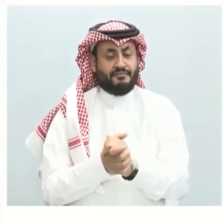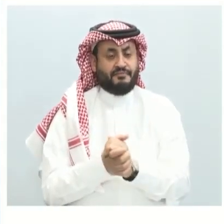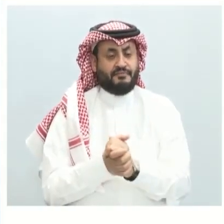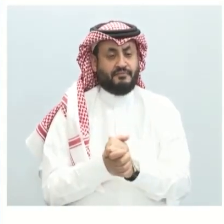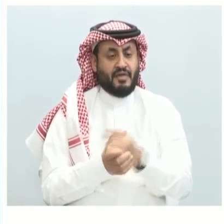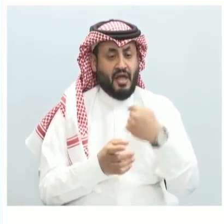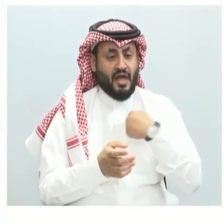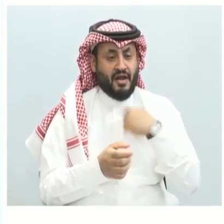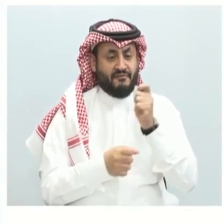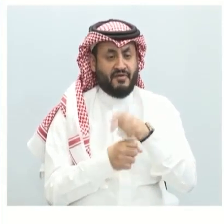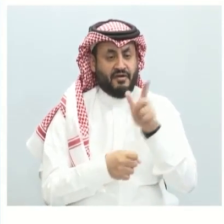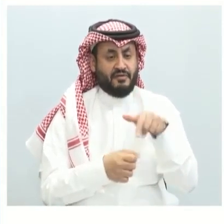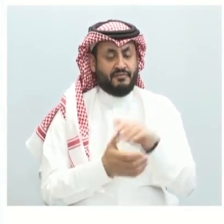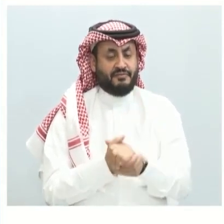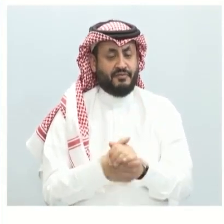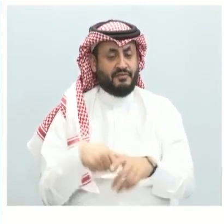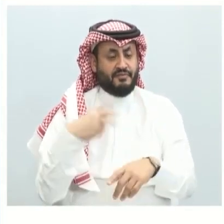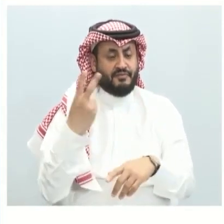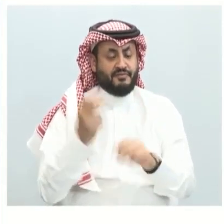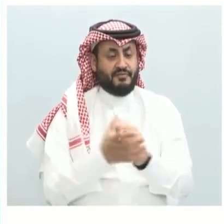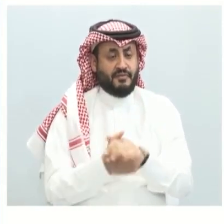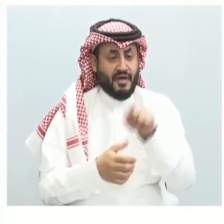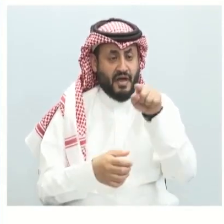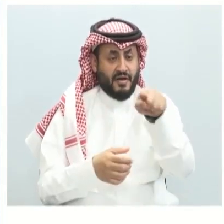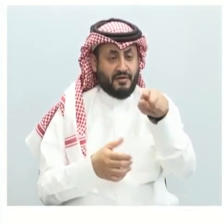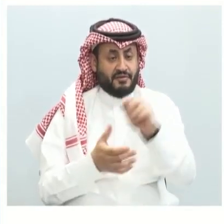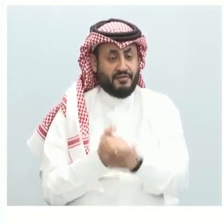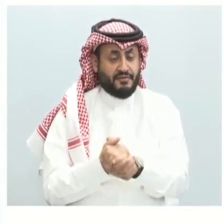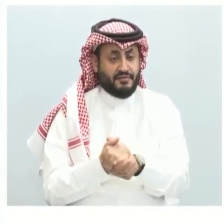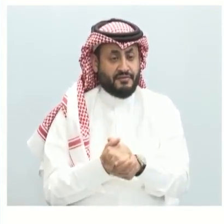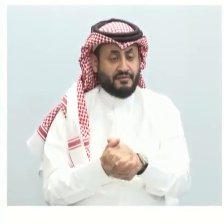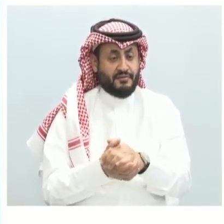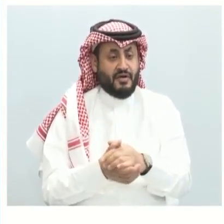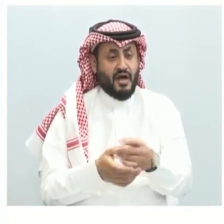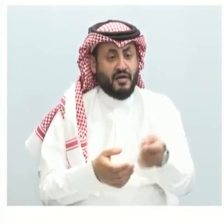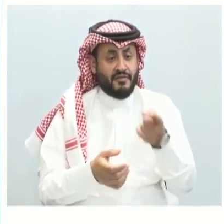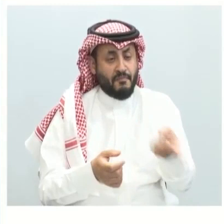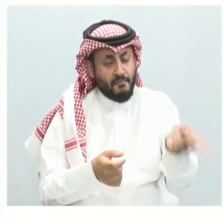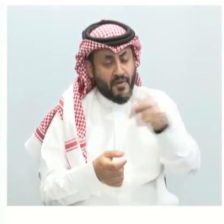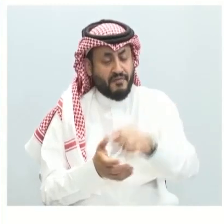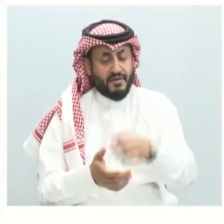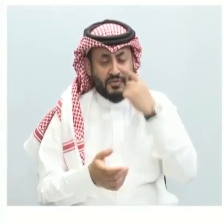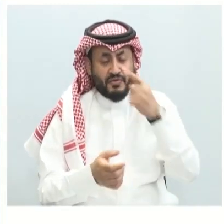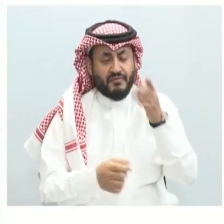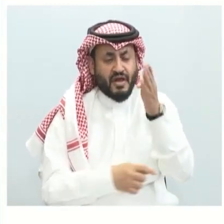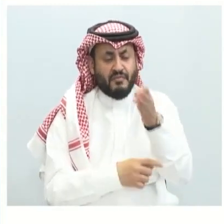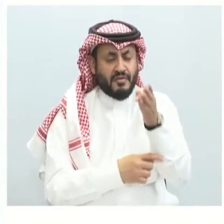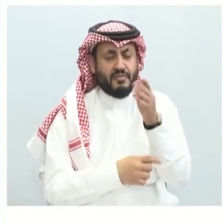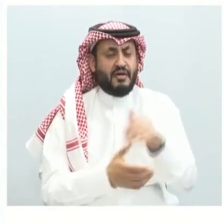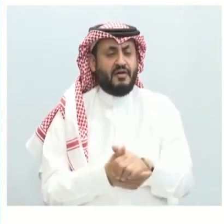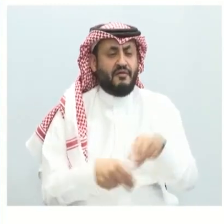in air number two you are going to watch camel races and